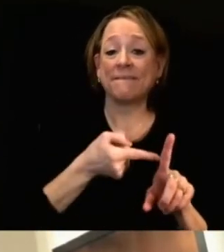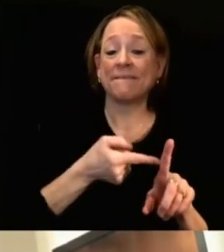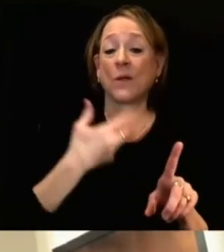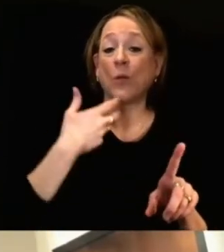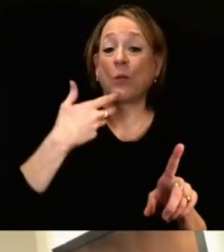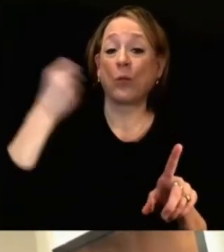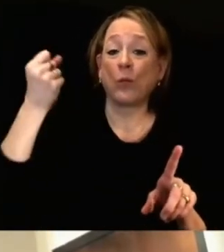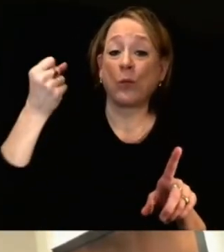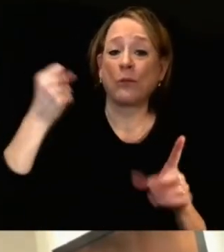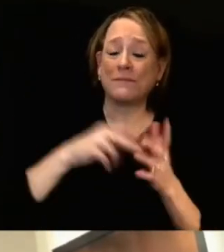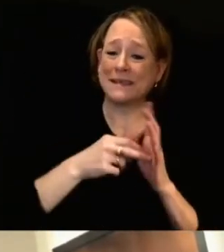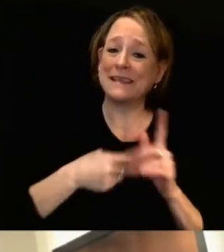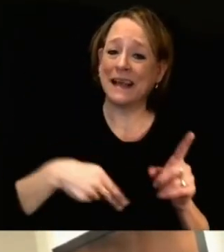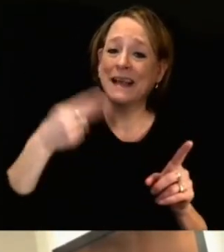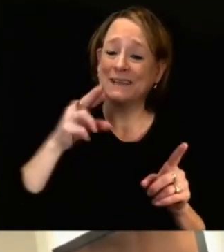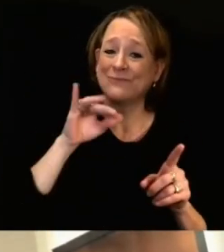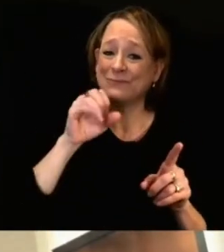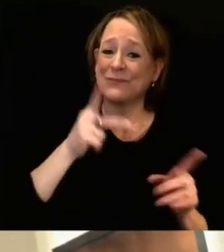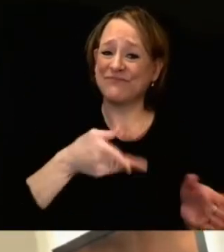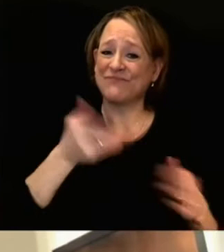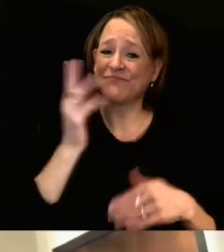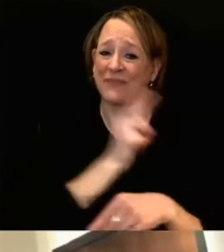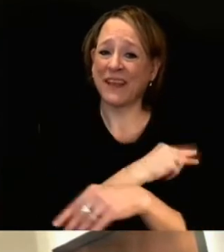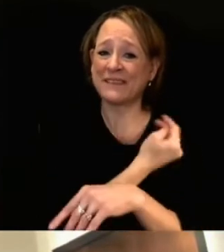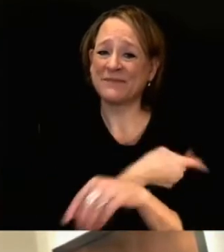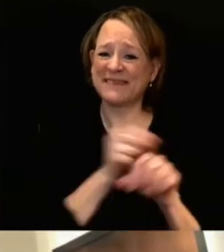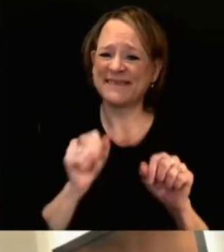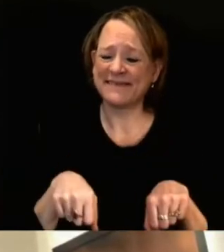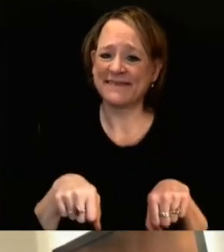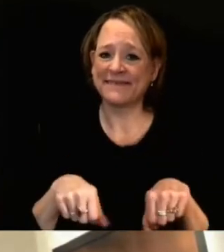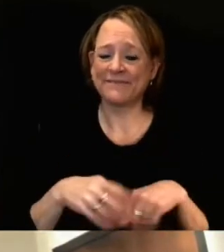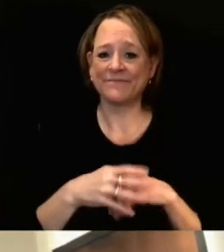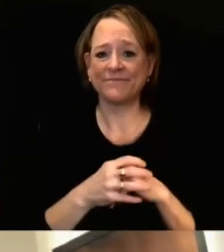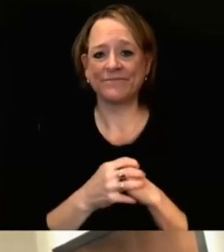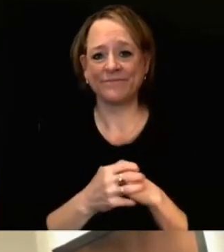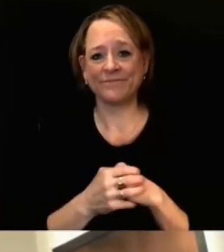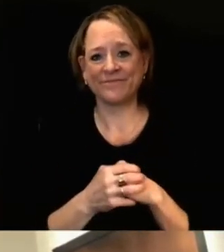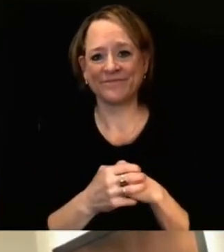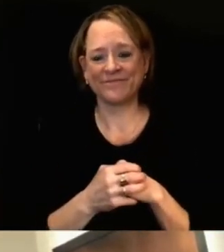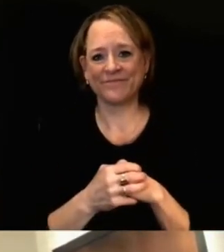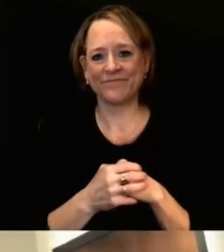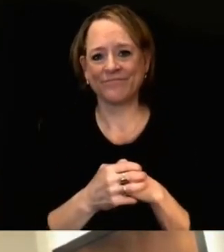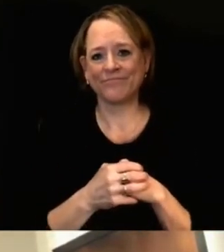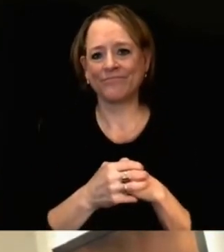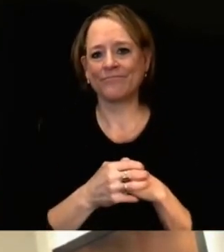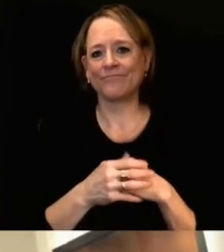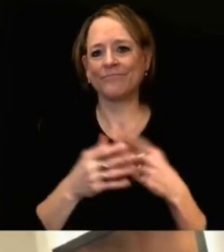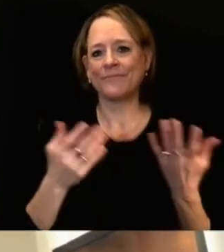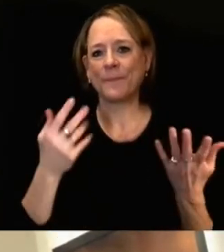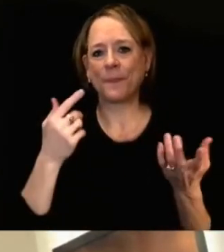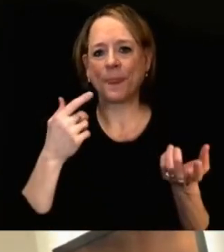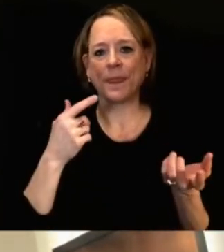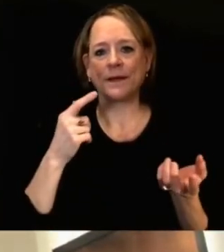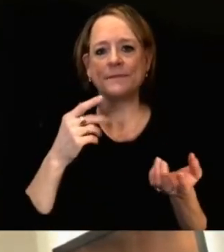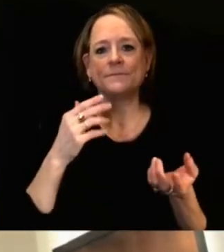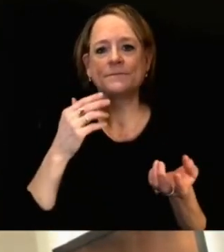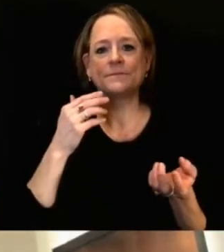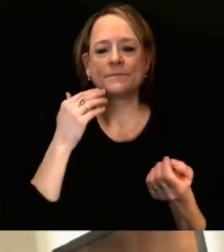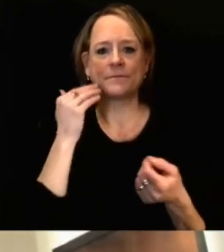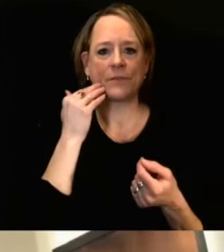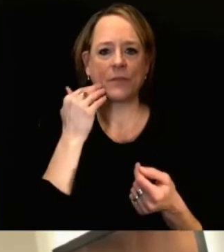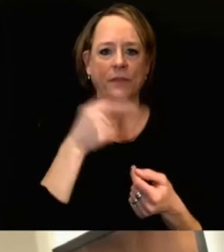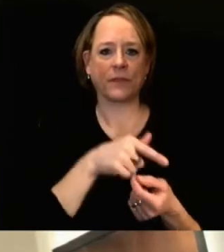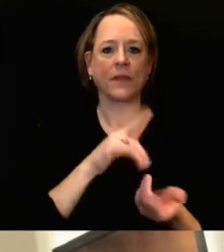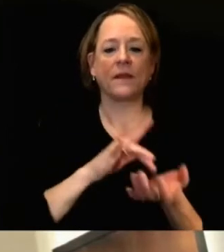influenza that can be used in addition to similar to the antiviral drugs we now have for